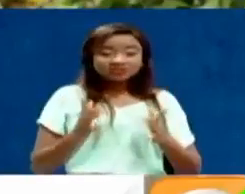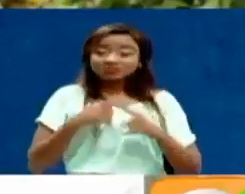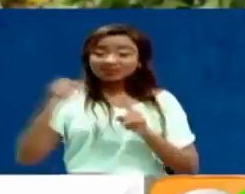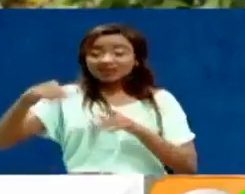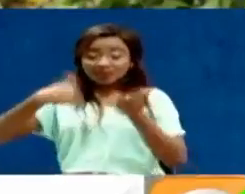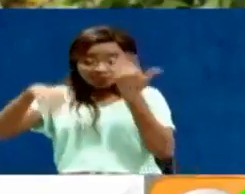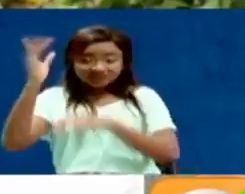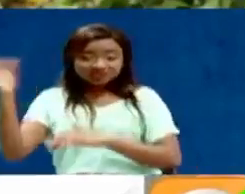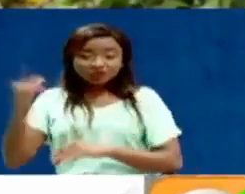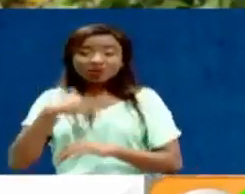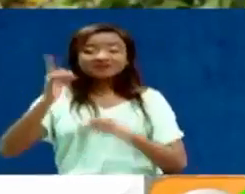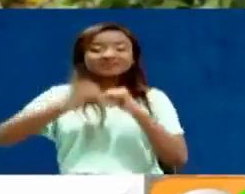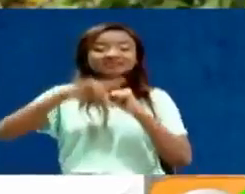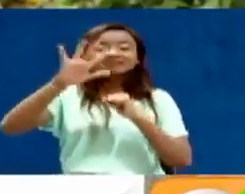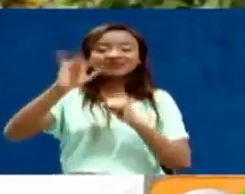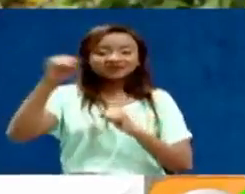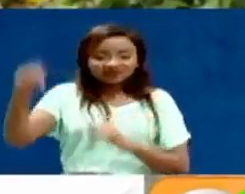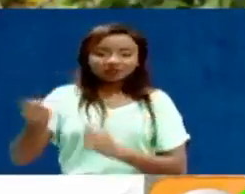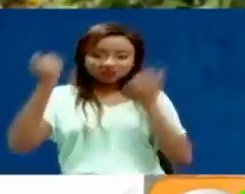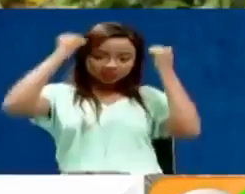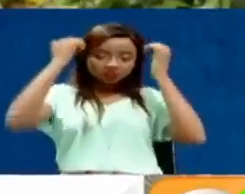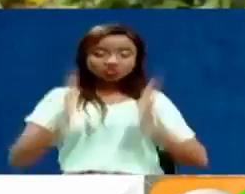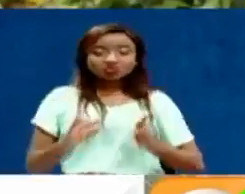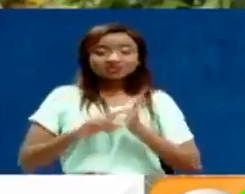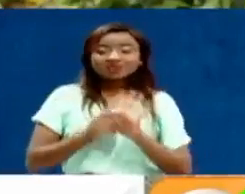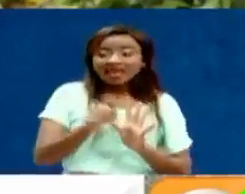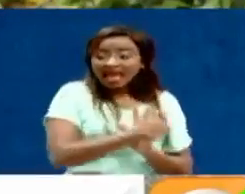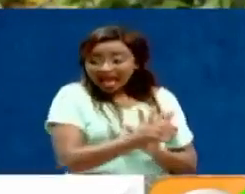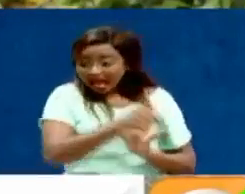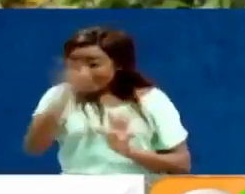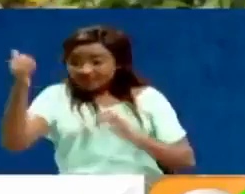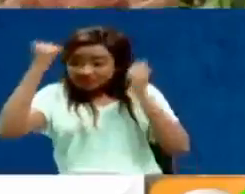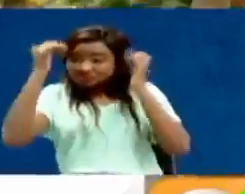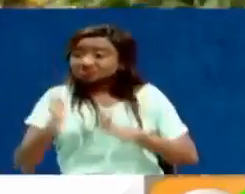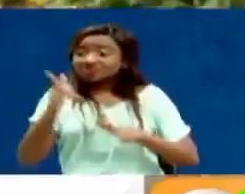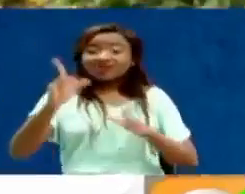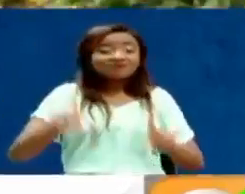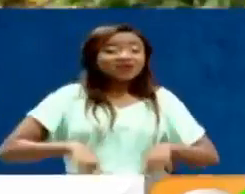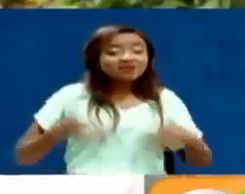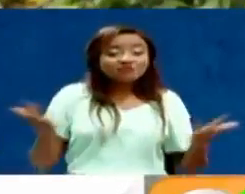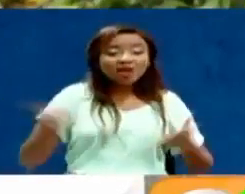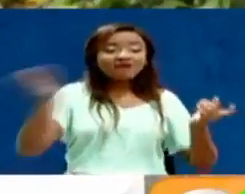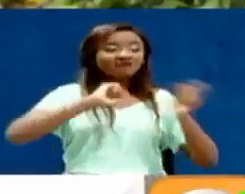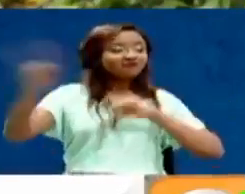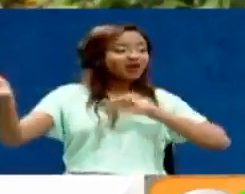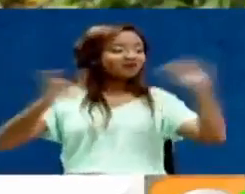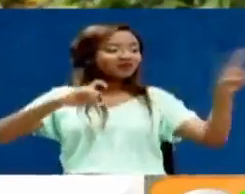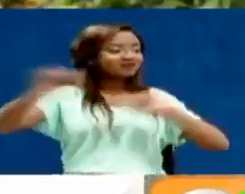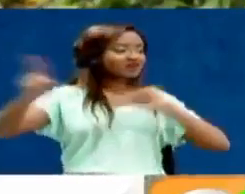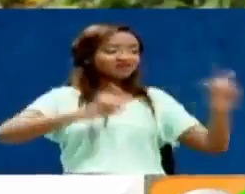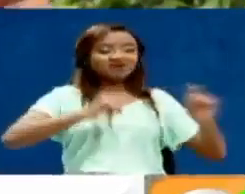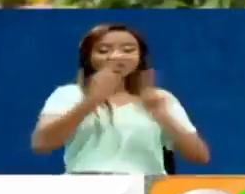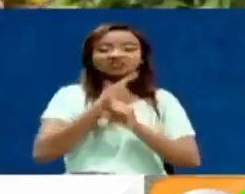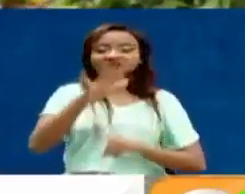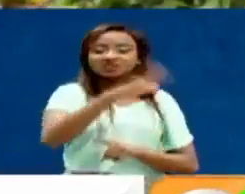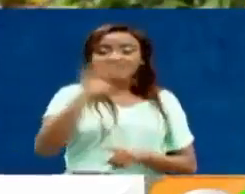65,000 students. So these other students live in all parts of Nairobi. So you cannot